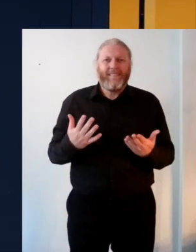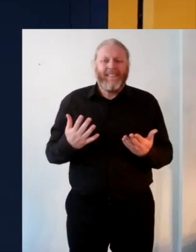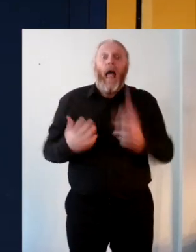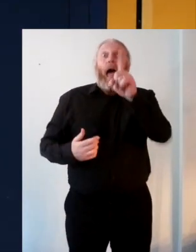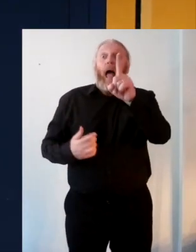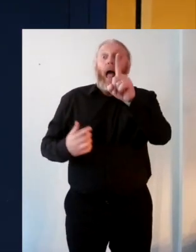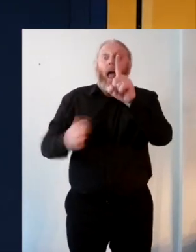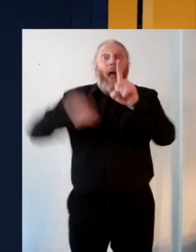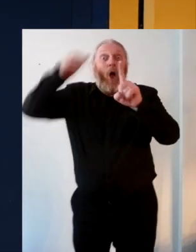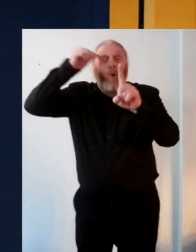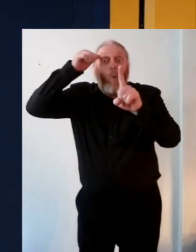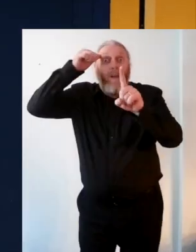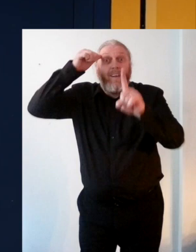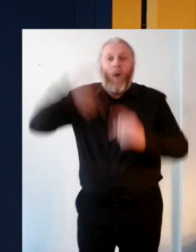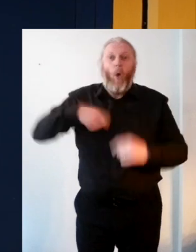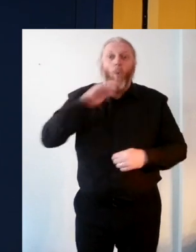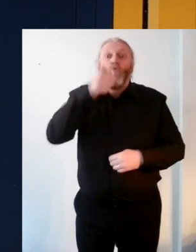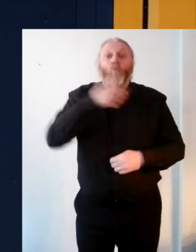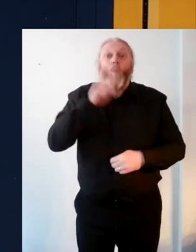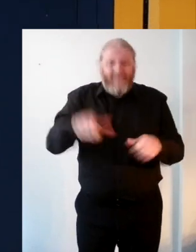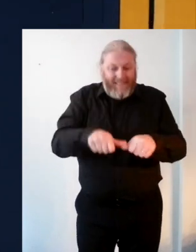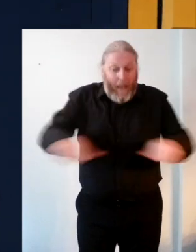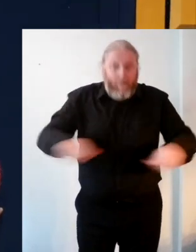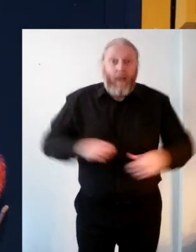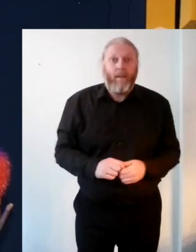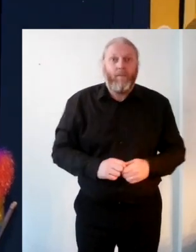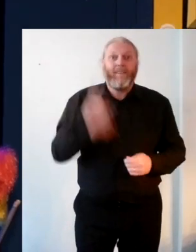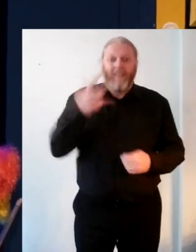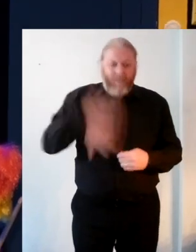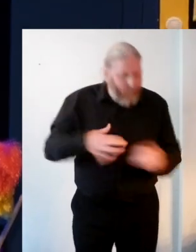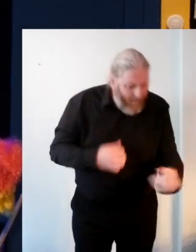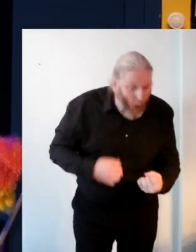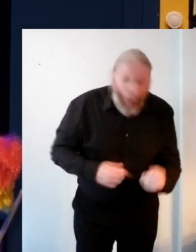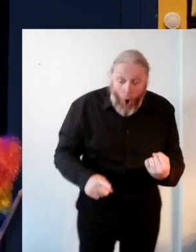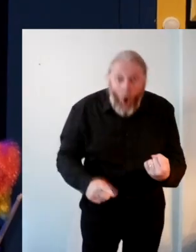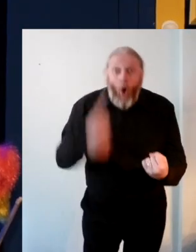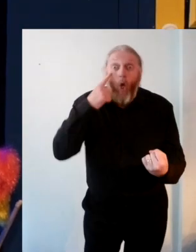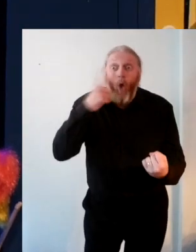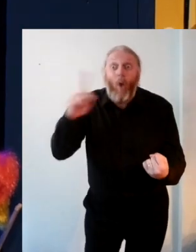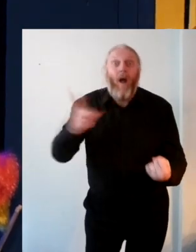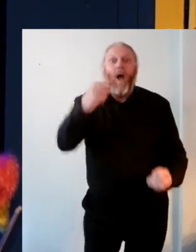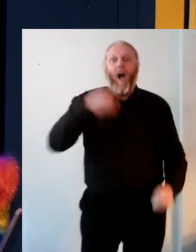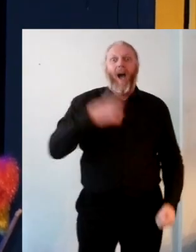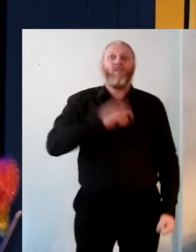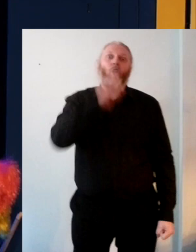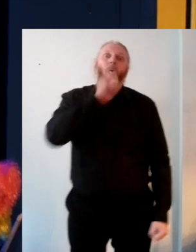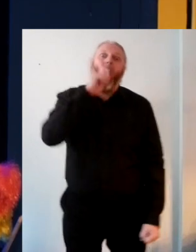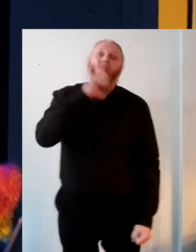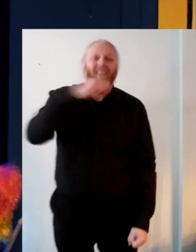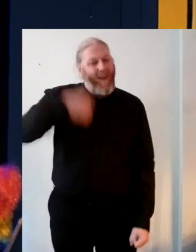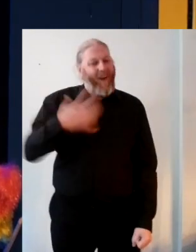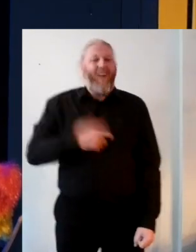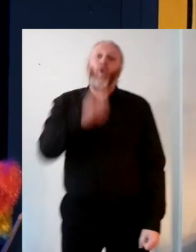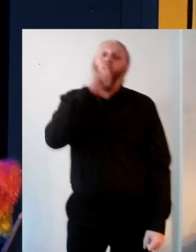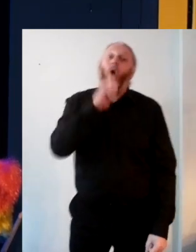Ah, I know. I should get some tape. Some tape in here. Oh, look, look, look. Ha-ha. I got a lolly. I